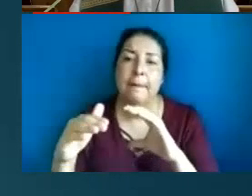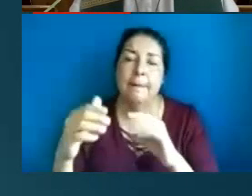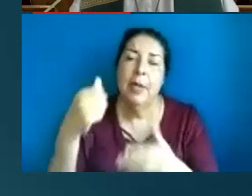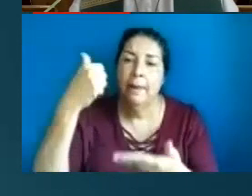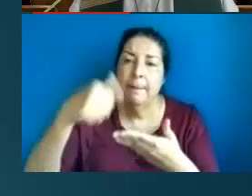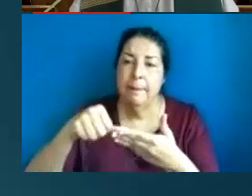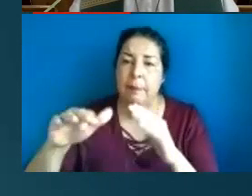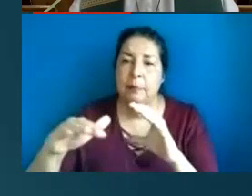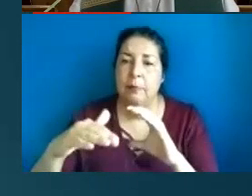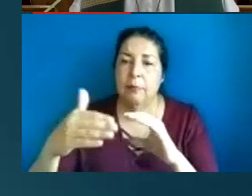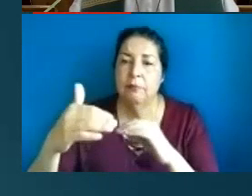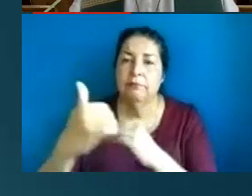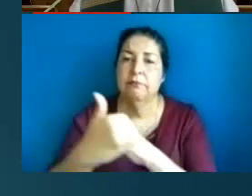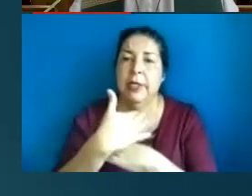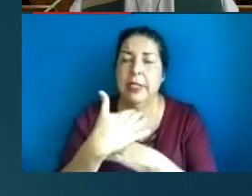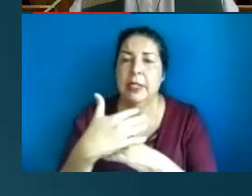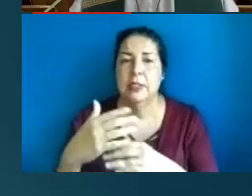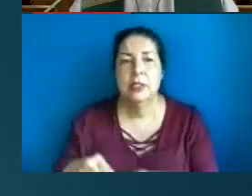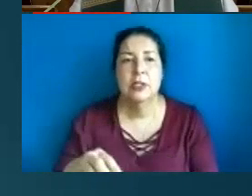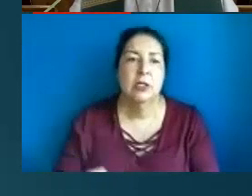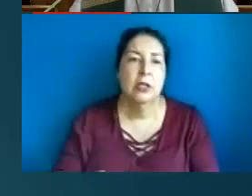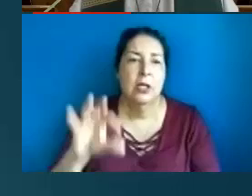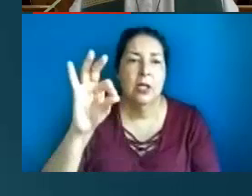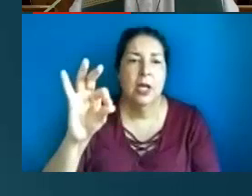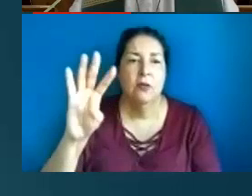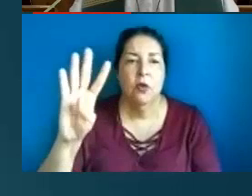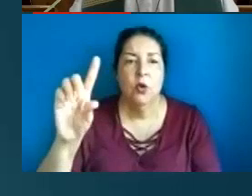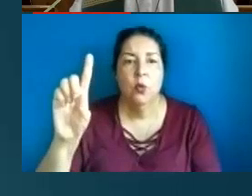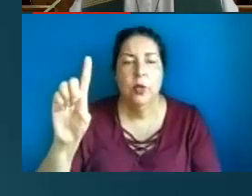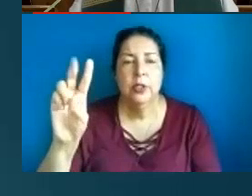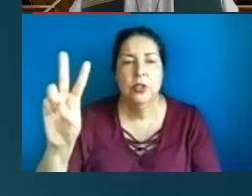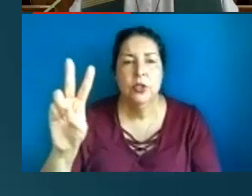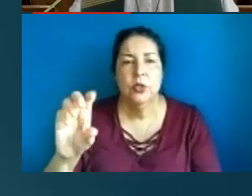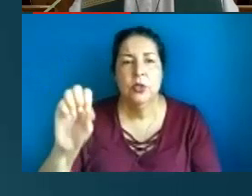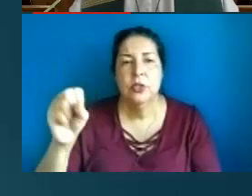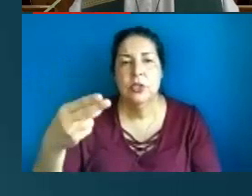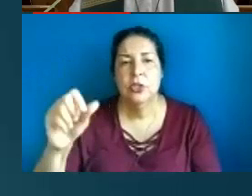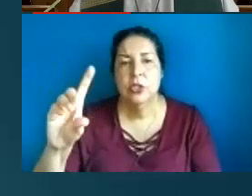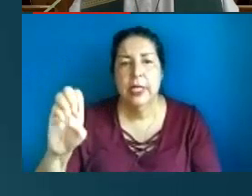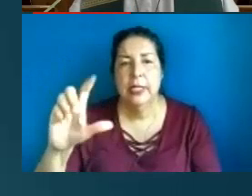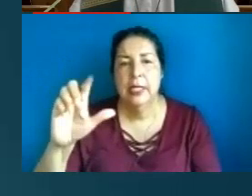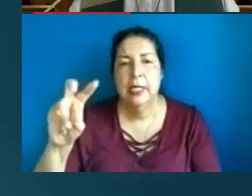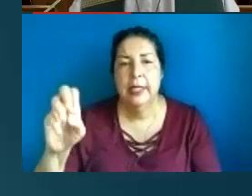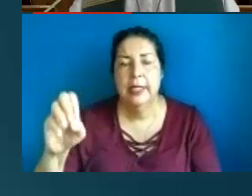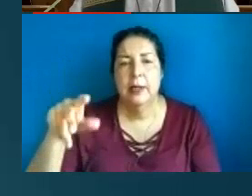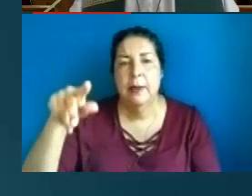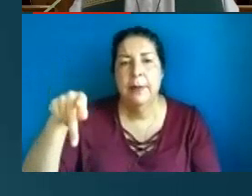is 9412 Shade Lane, Pico Rivera, California,